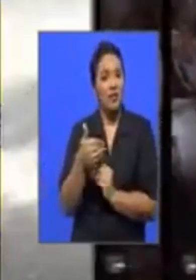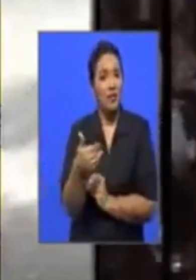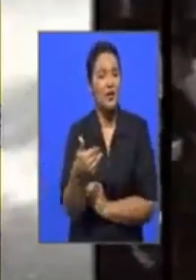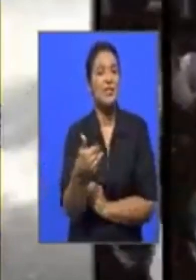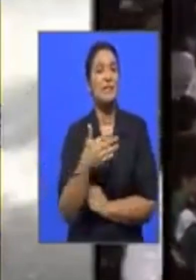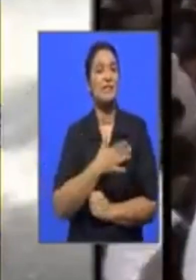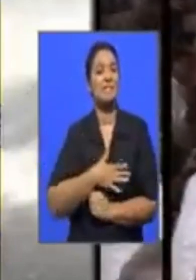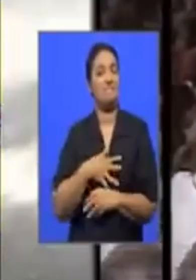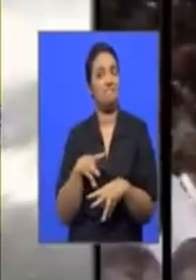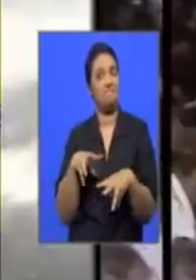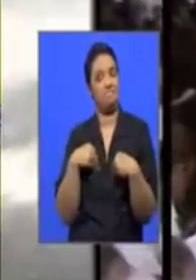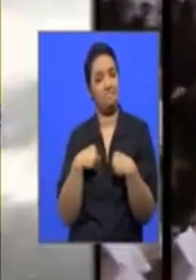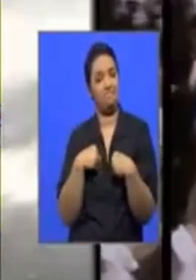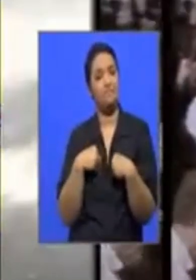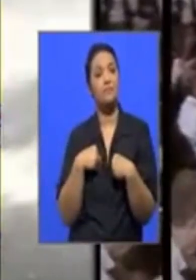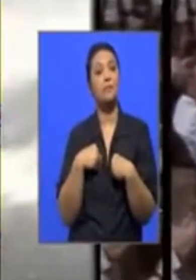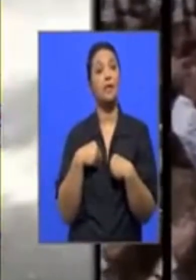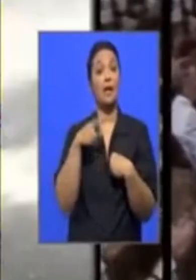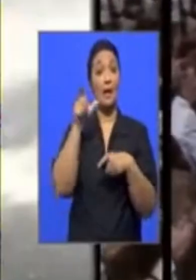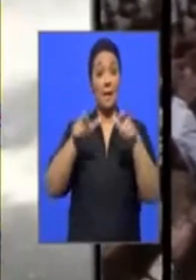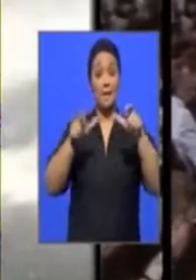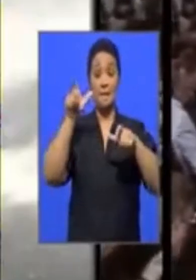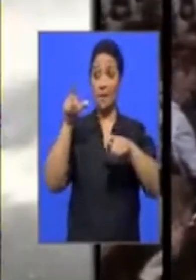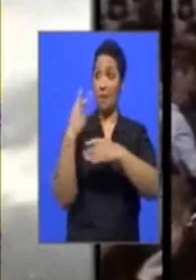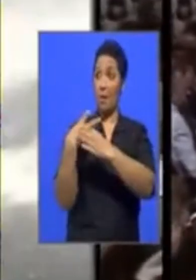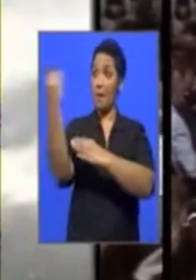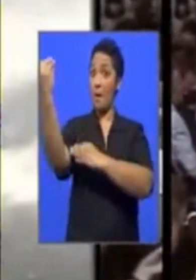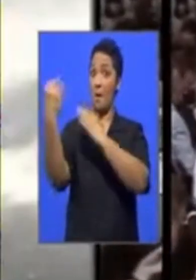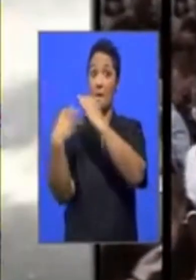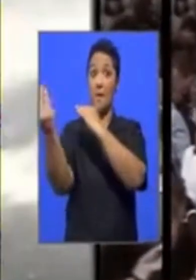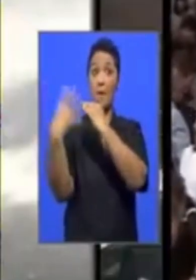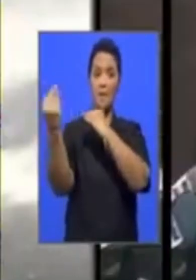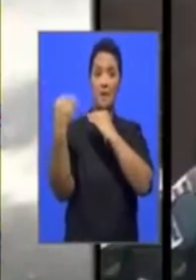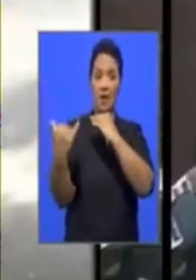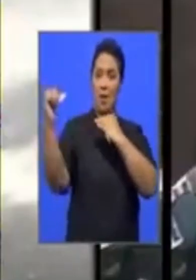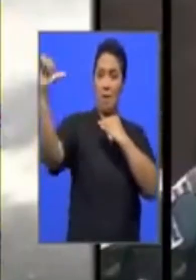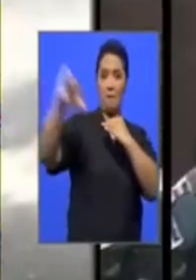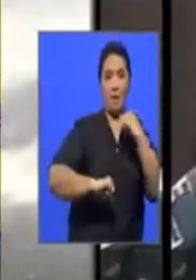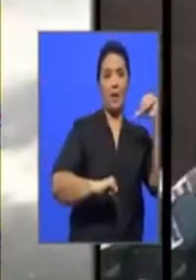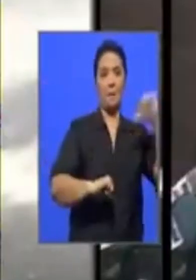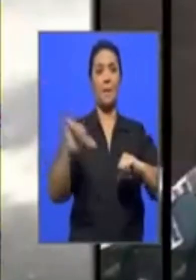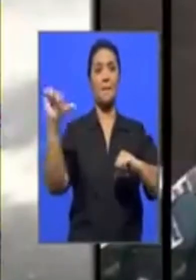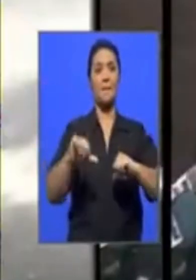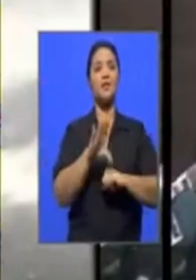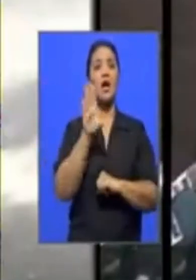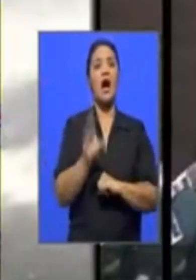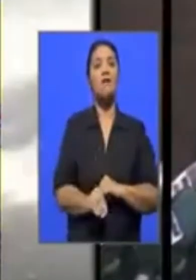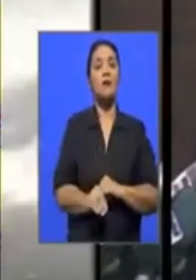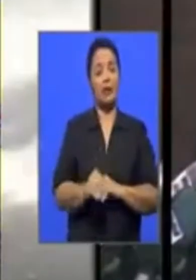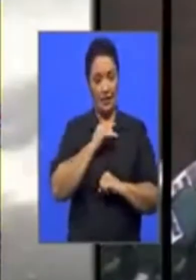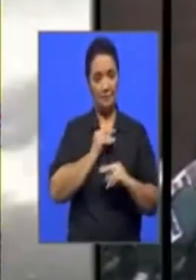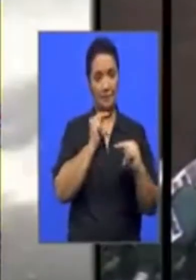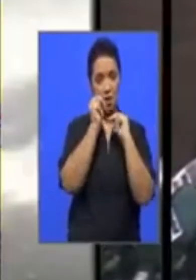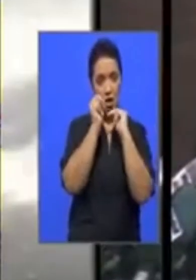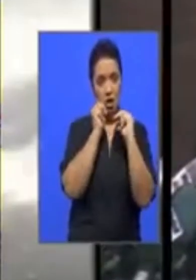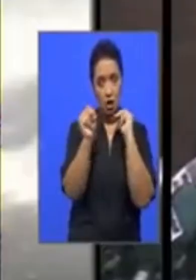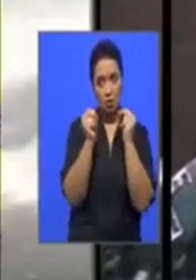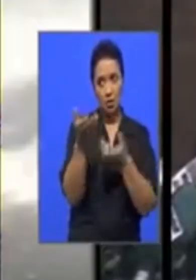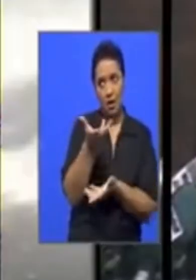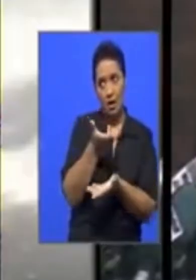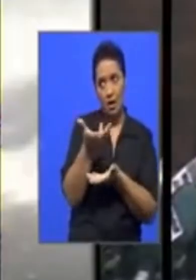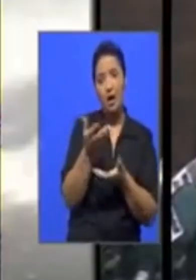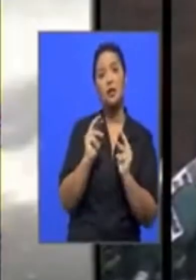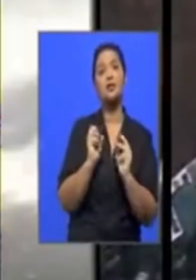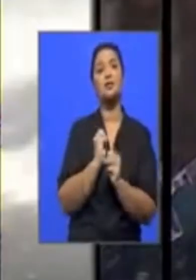the ANC was recruiting members in small numbers until June 16, when angry young people started joining the ANC